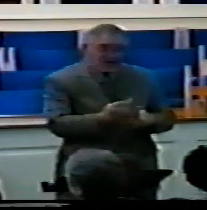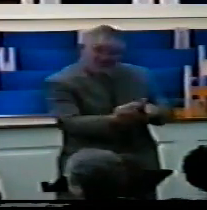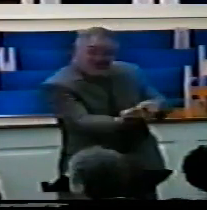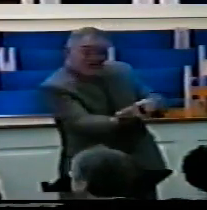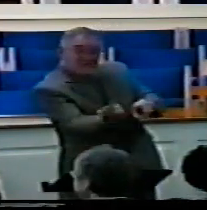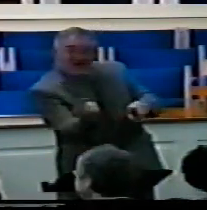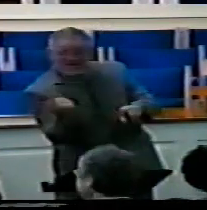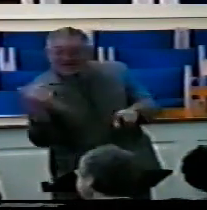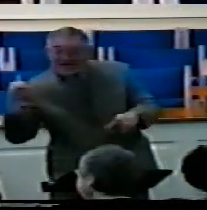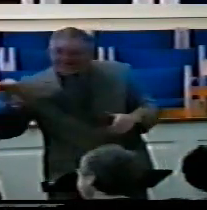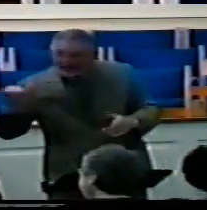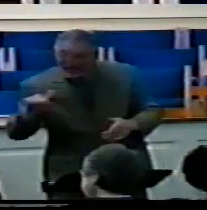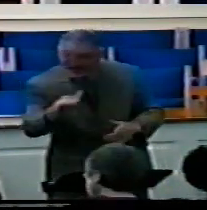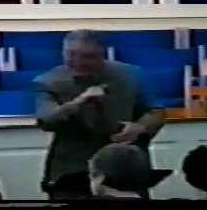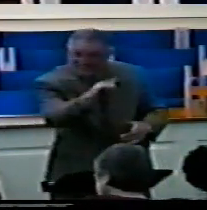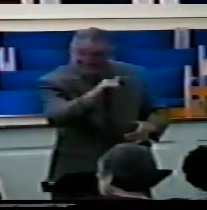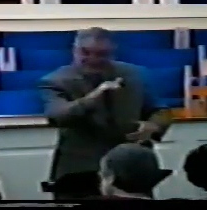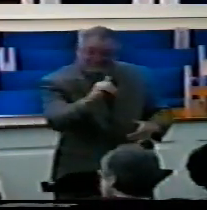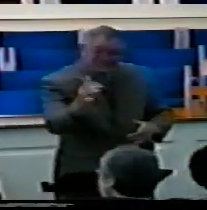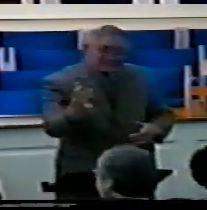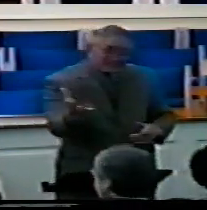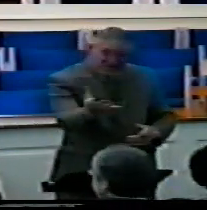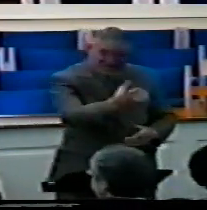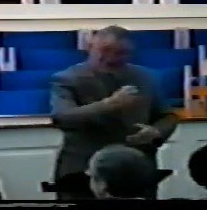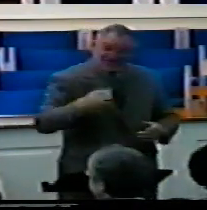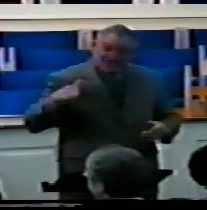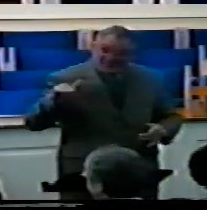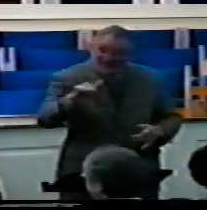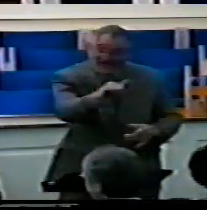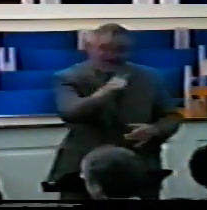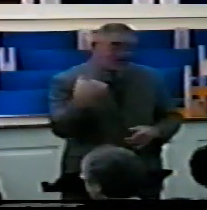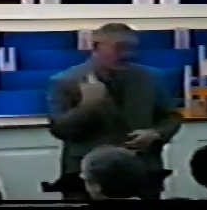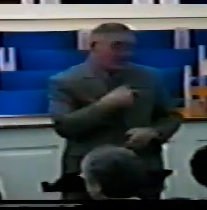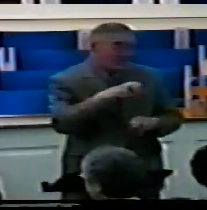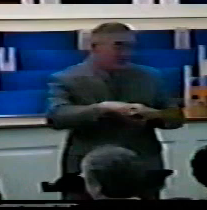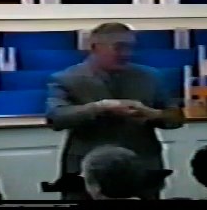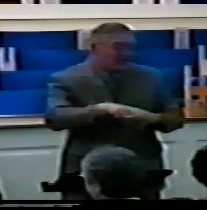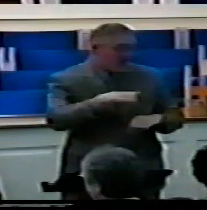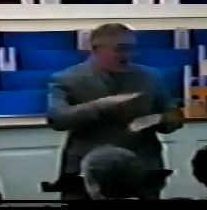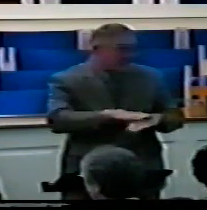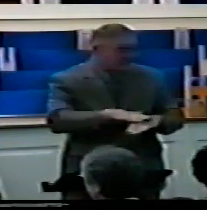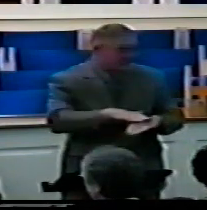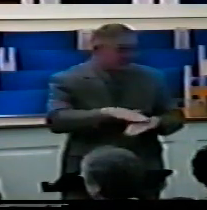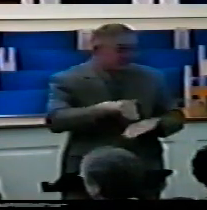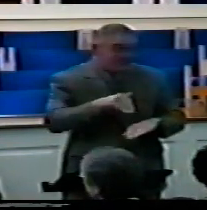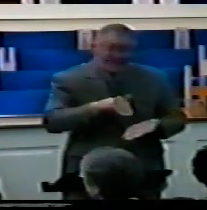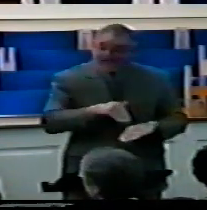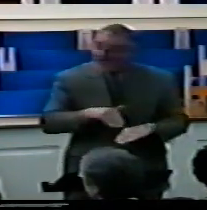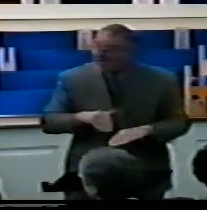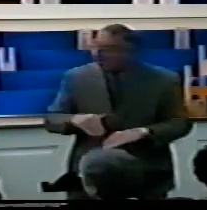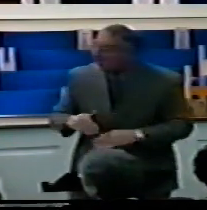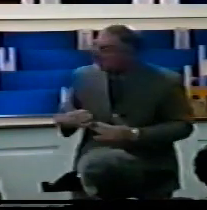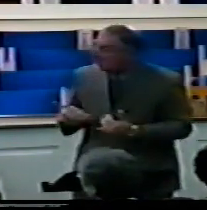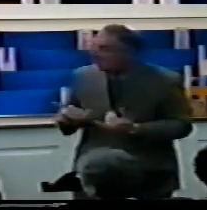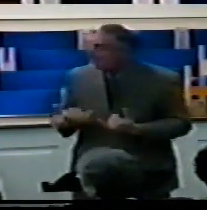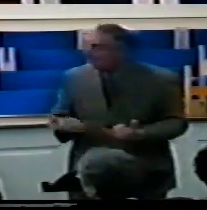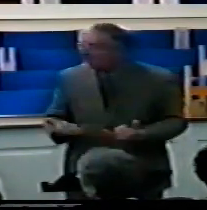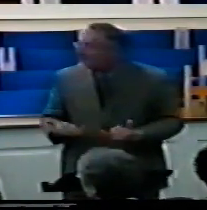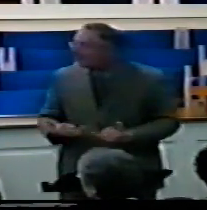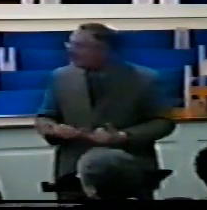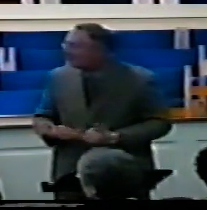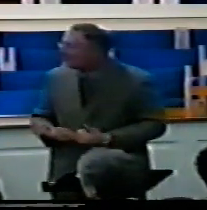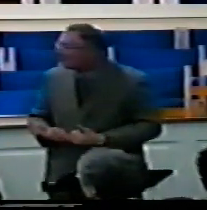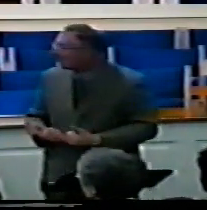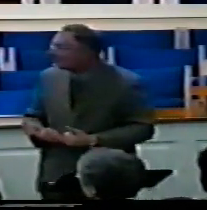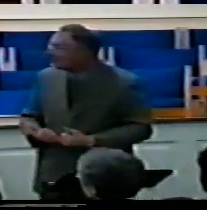now? You know, motherboard 2.3 gig or something like that. I'm still a 286 motherboard. Amen. I just got a pretty box around me.